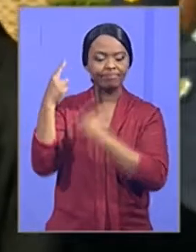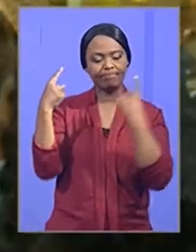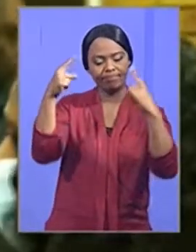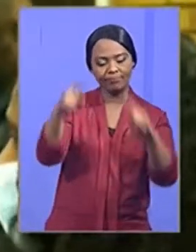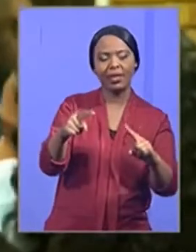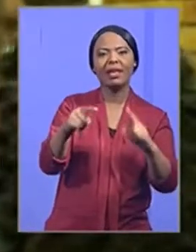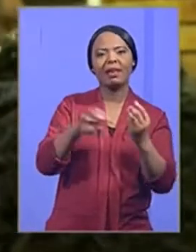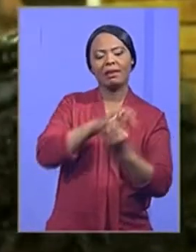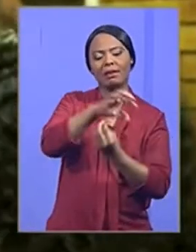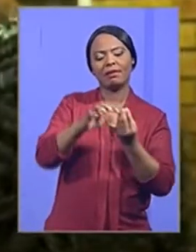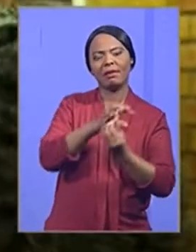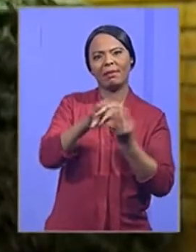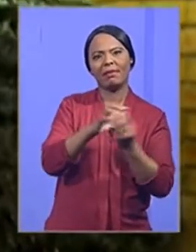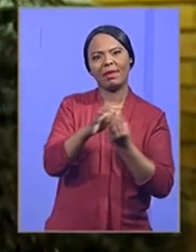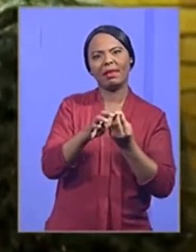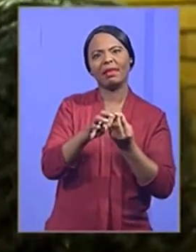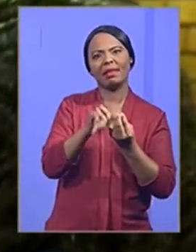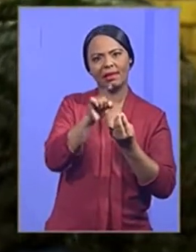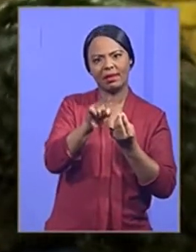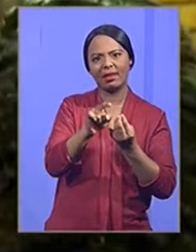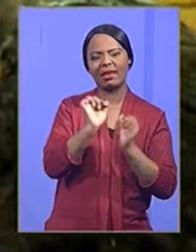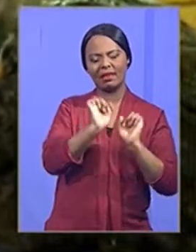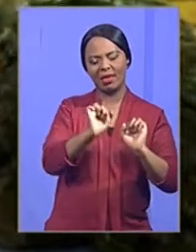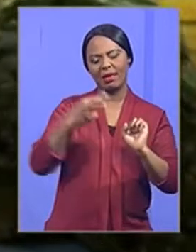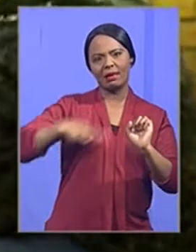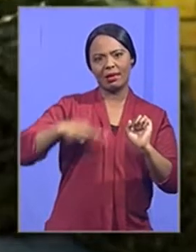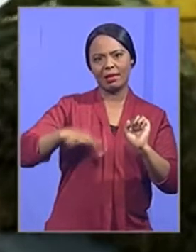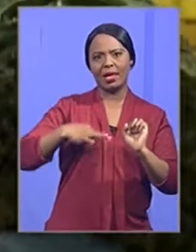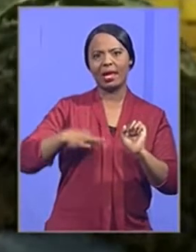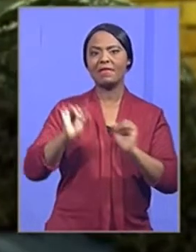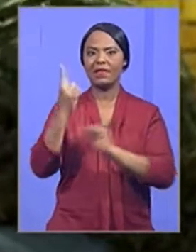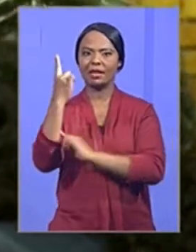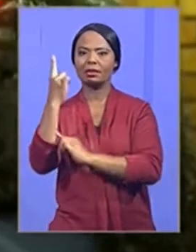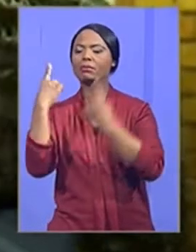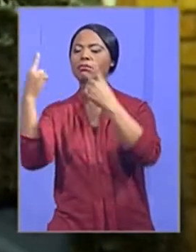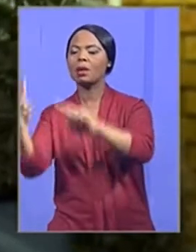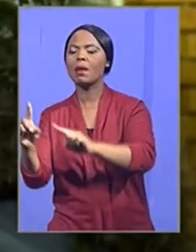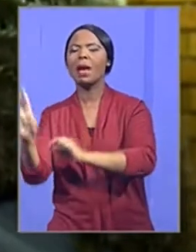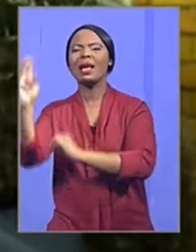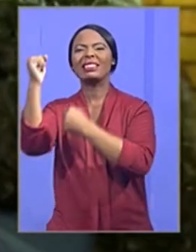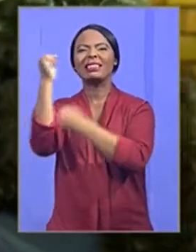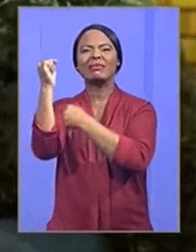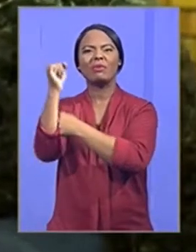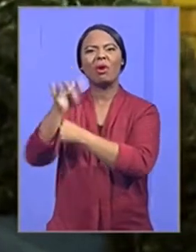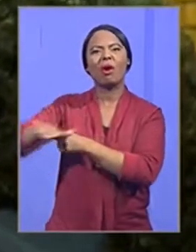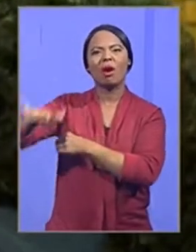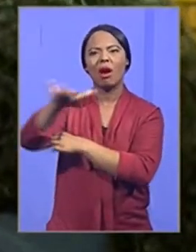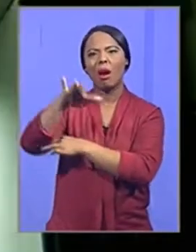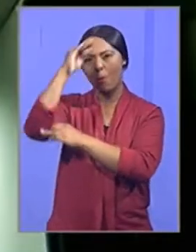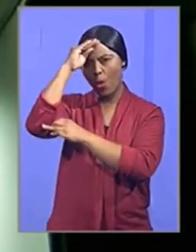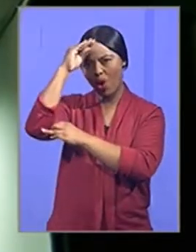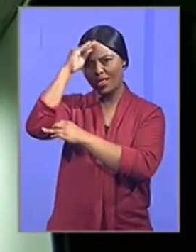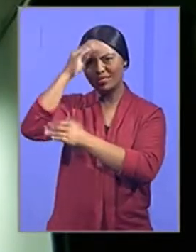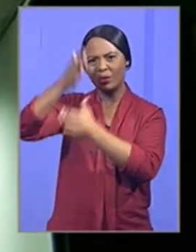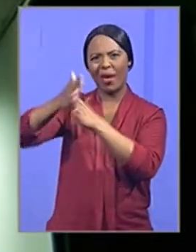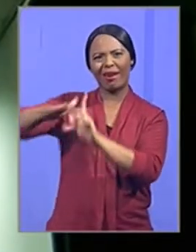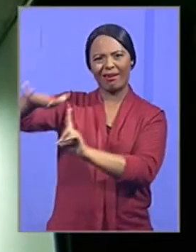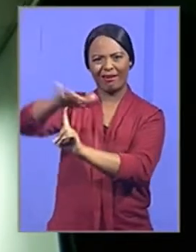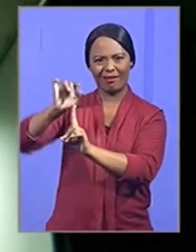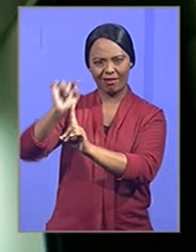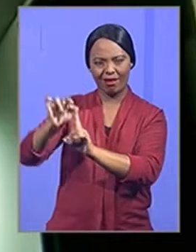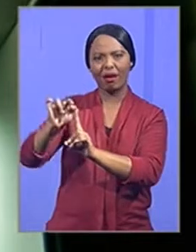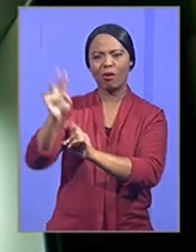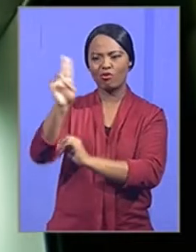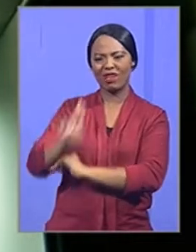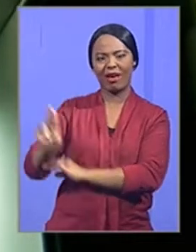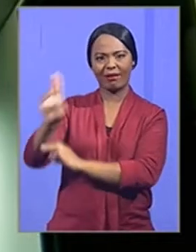Cele. Ba thomile ka go ema setešeng sa mapodisa sa Mthatha seo se lego ka gare ga Ditaba. O kopane le mapodisa